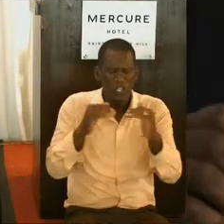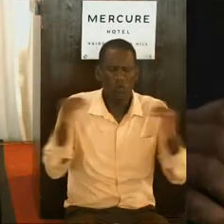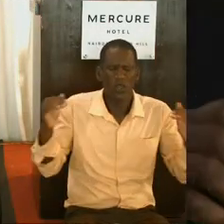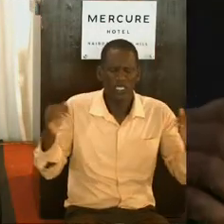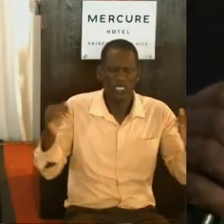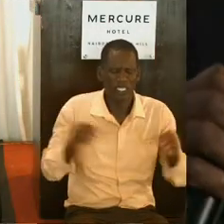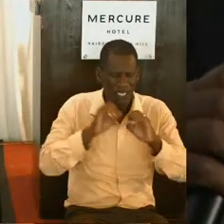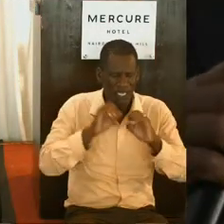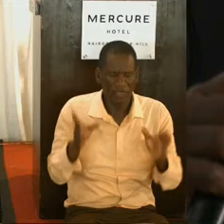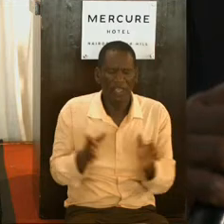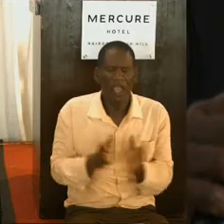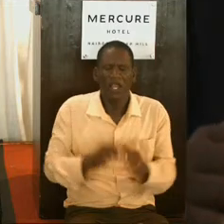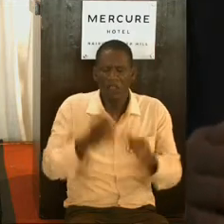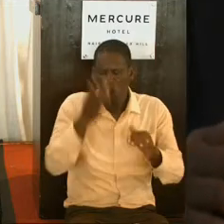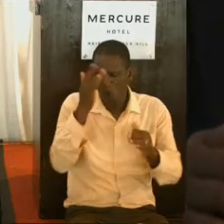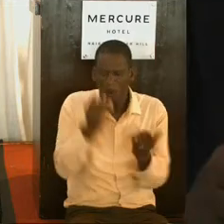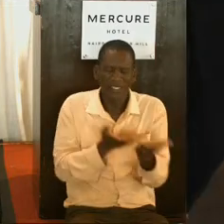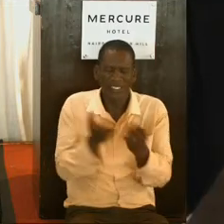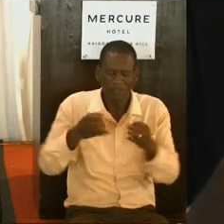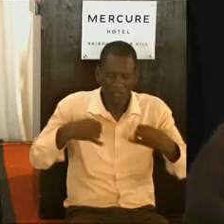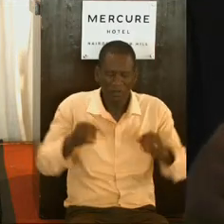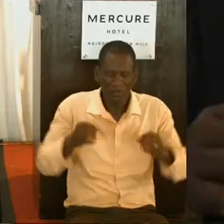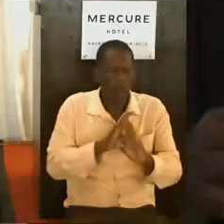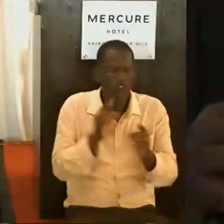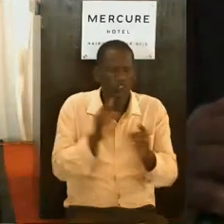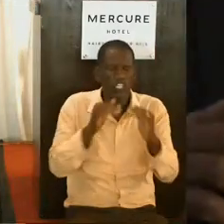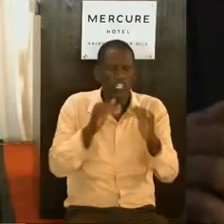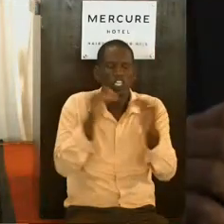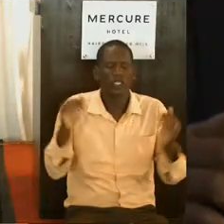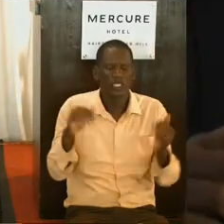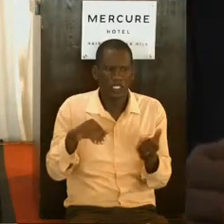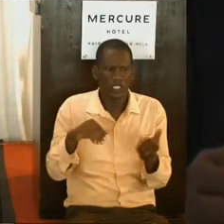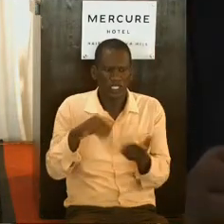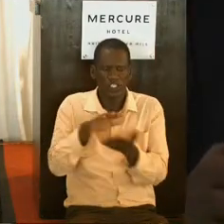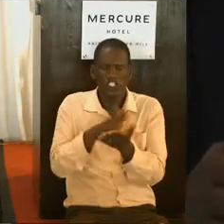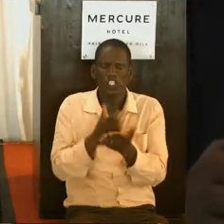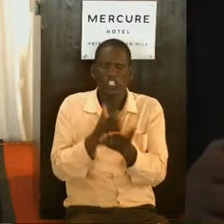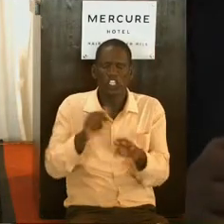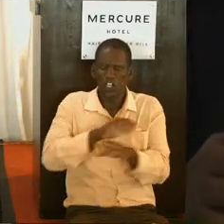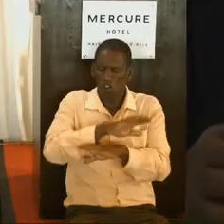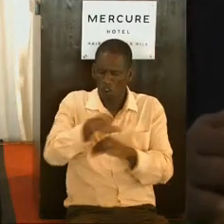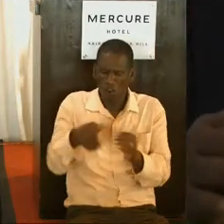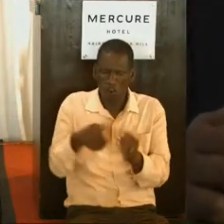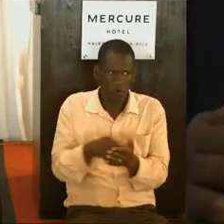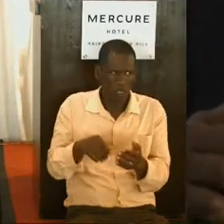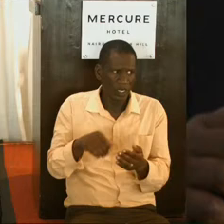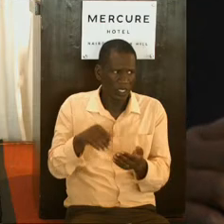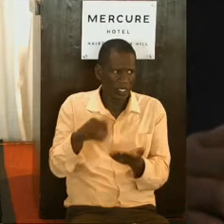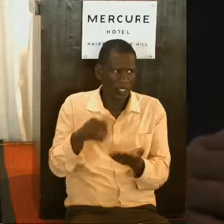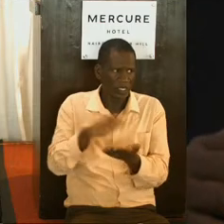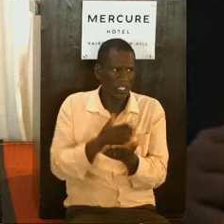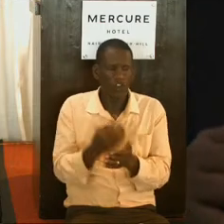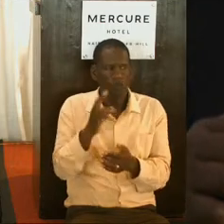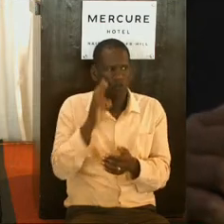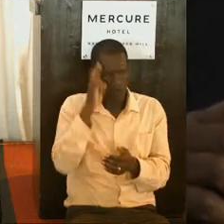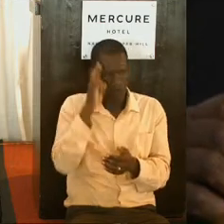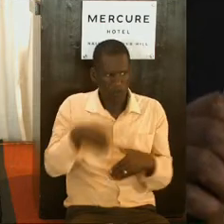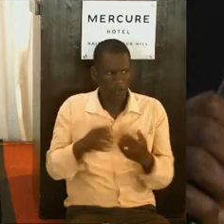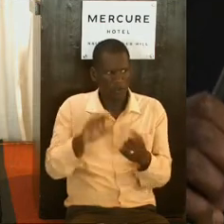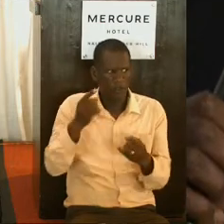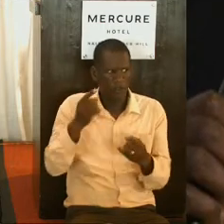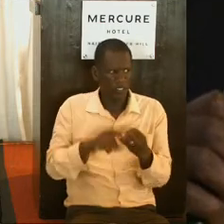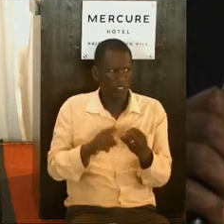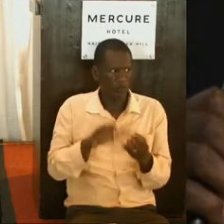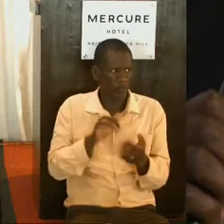and why the service delivery was not being Equitable across the sector four reasons were given one